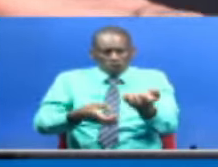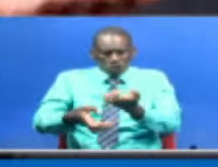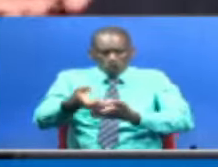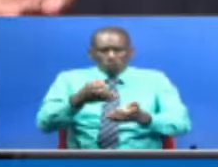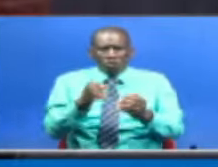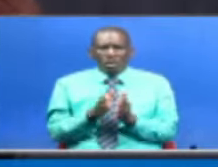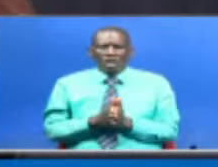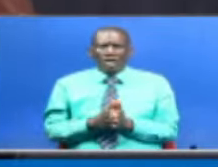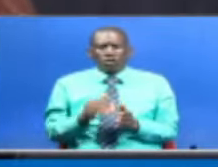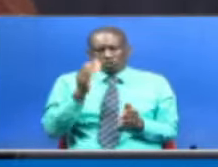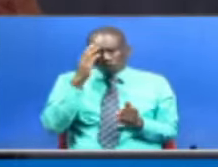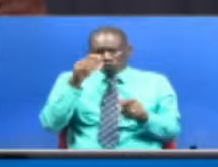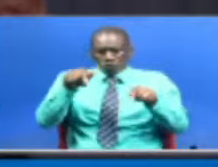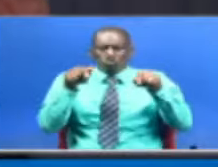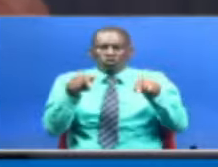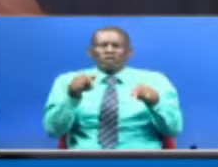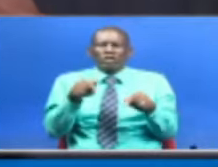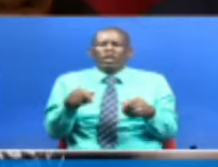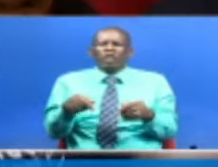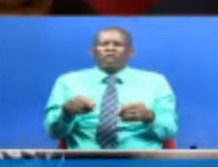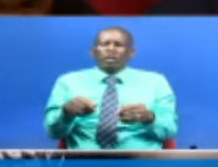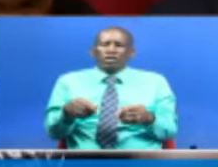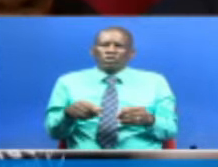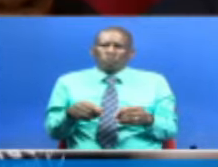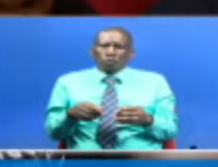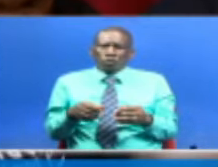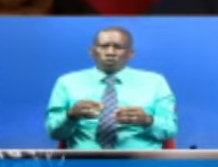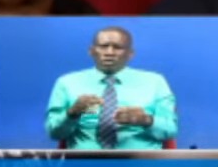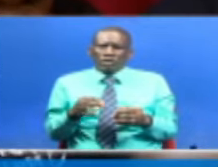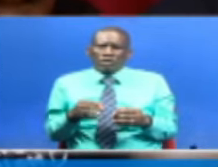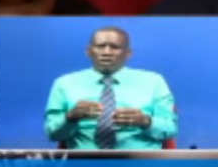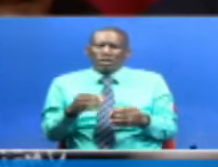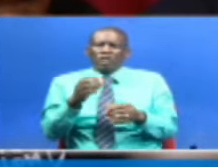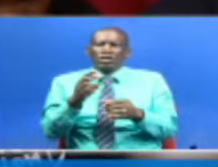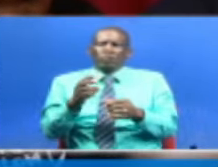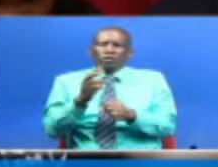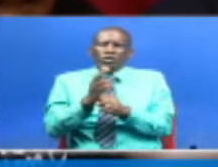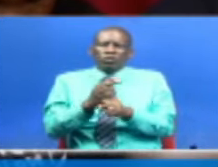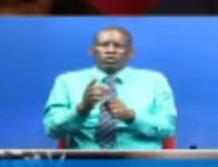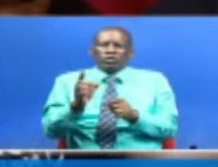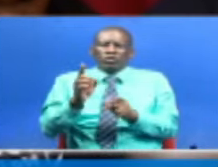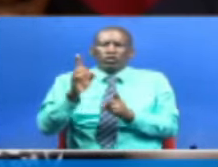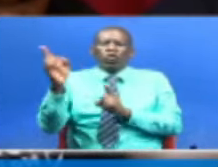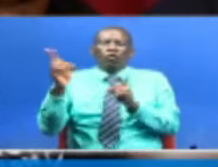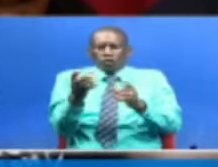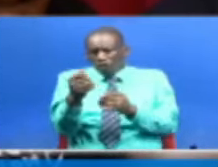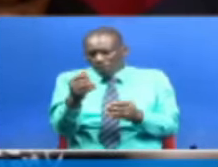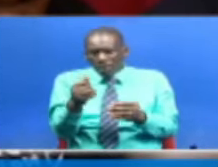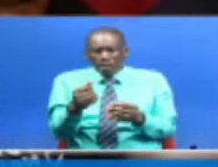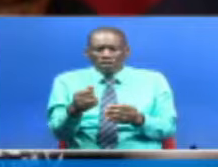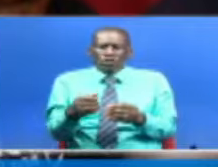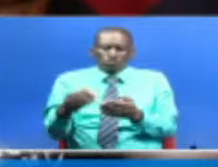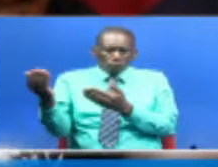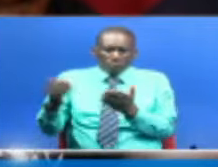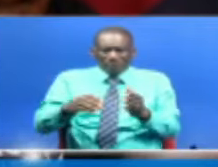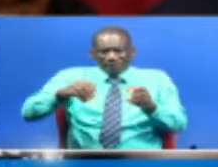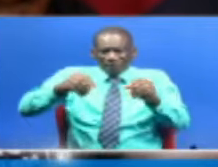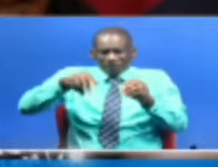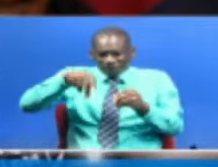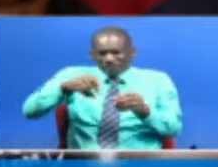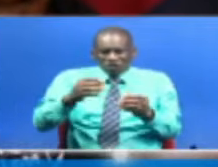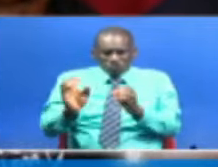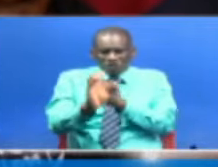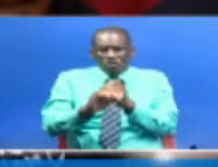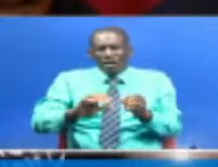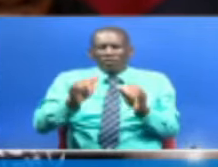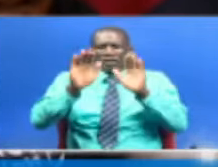you do know that today we expense forex or foreign currency to bring in fertilizers into our country. The other important thing is,